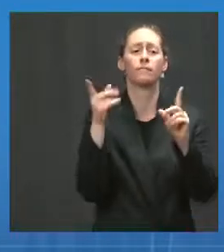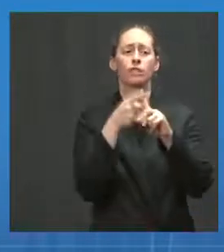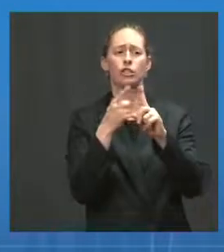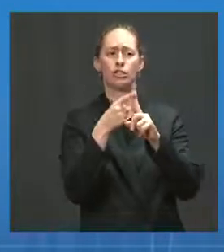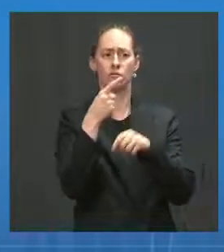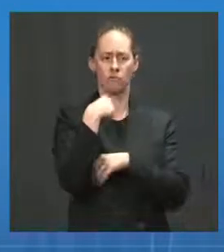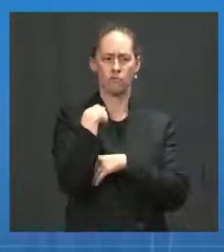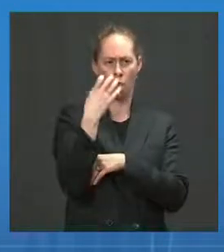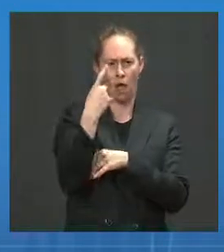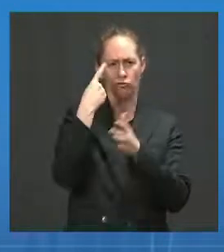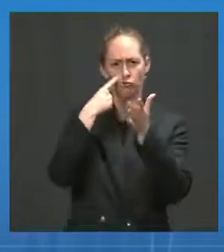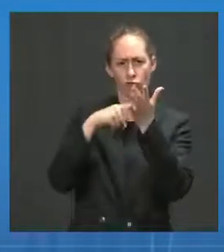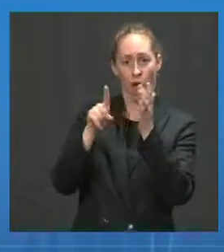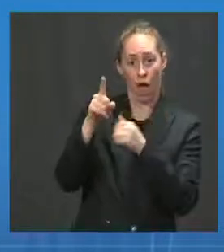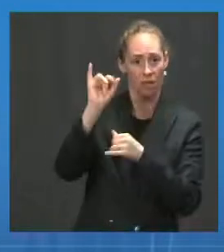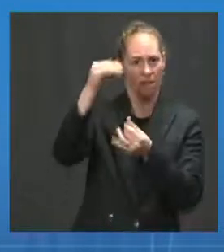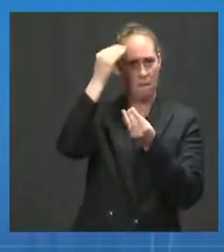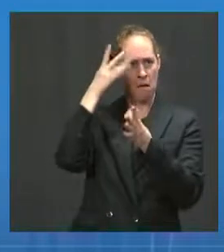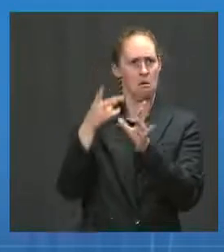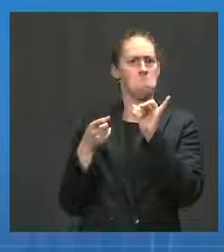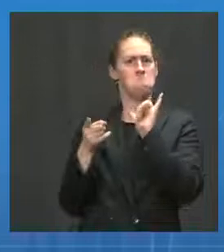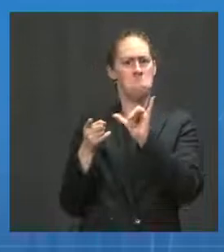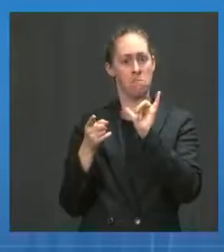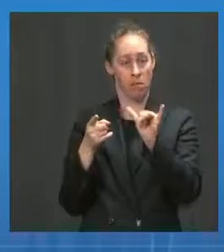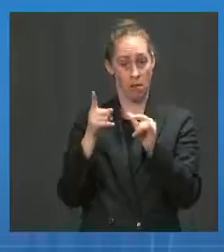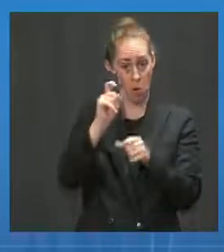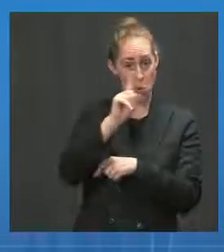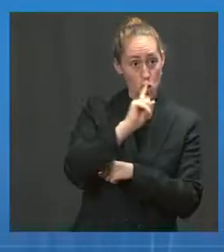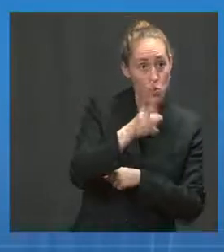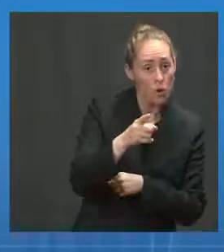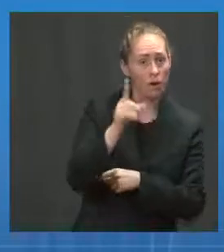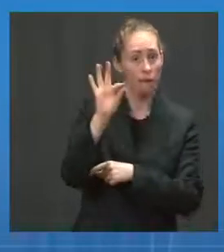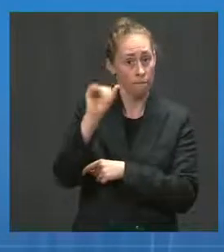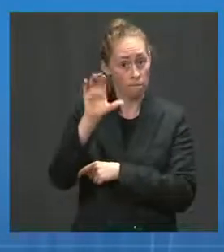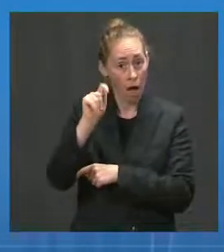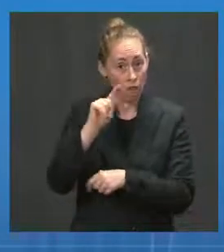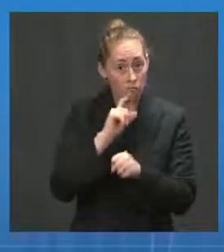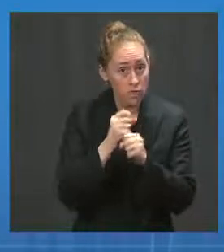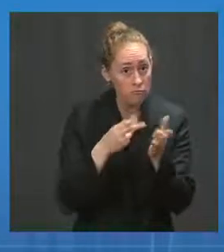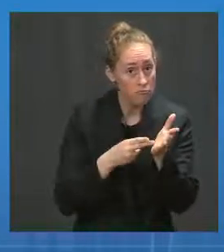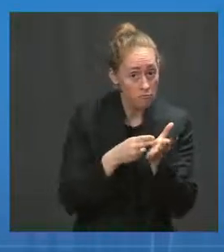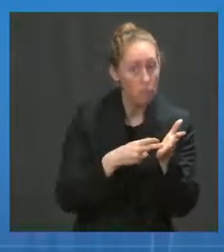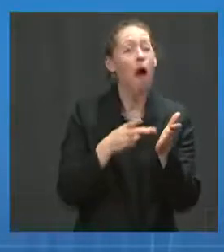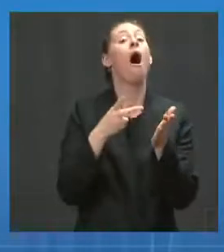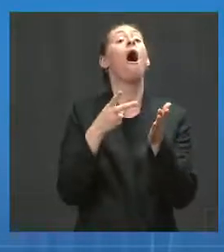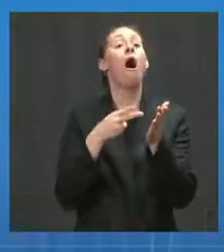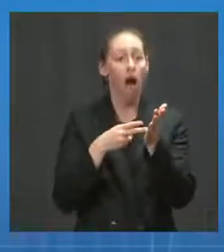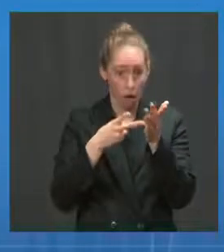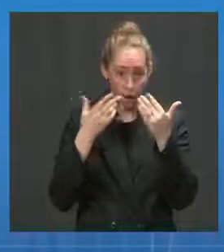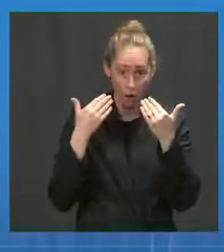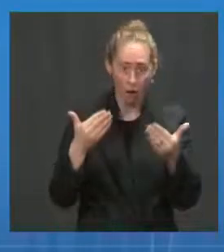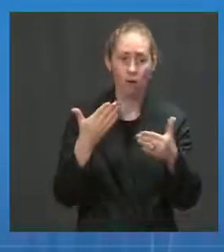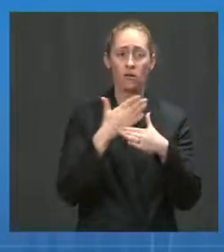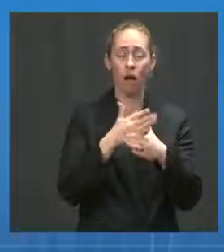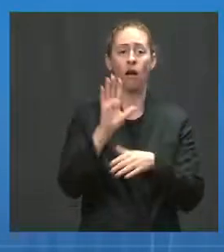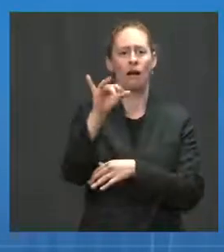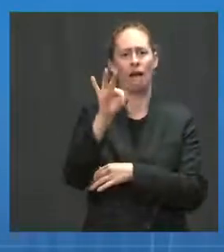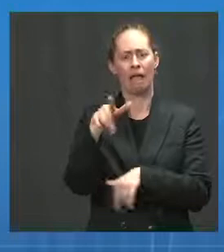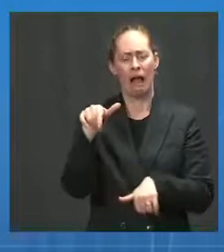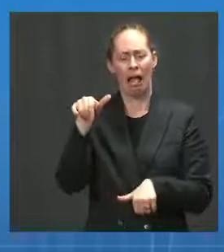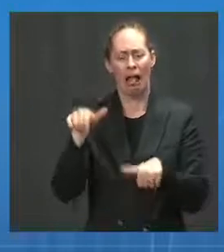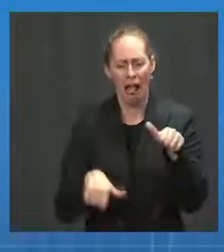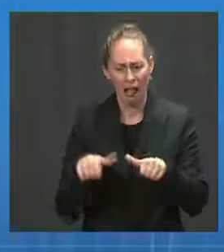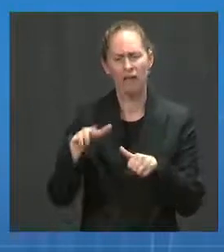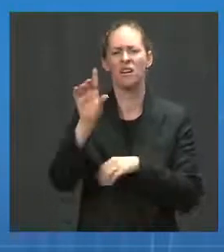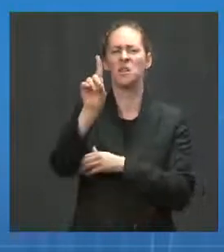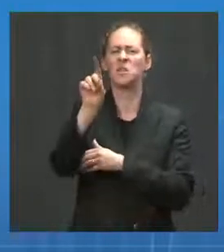backed by credible scientific sources. As we say in the advisory, if you are not sure, don't share. We're also